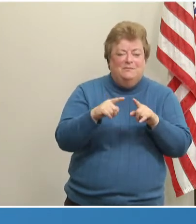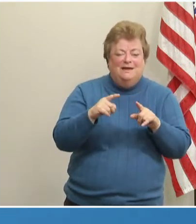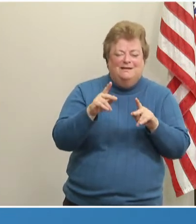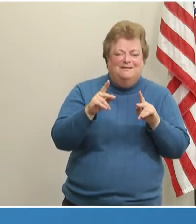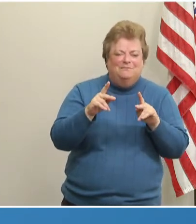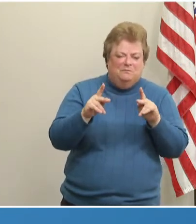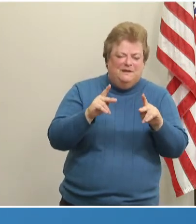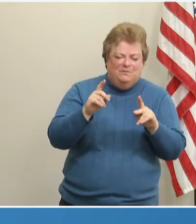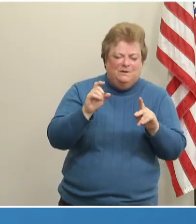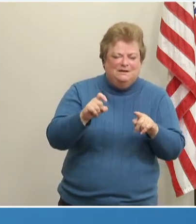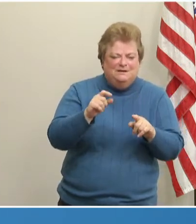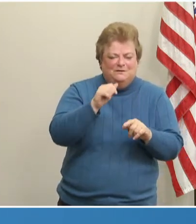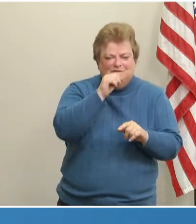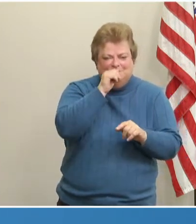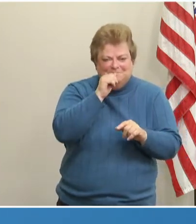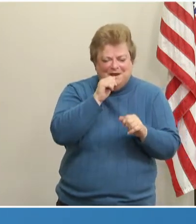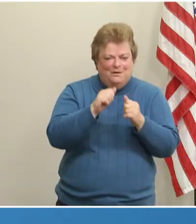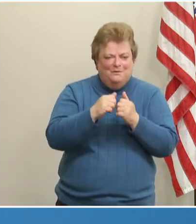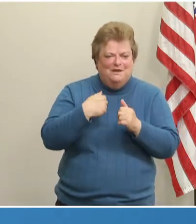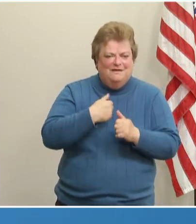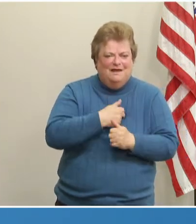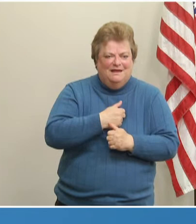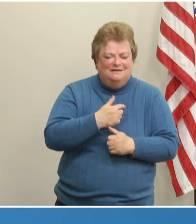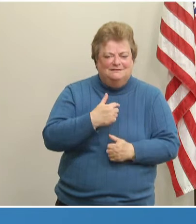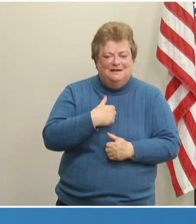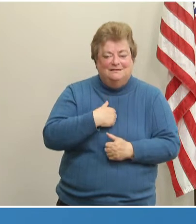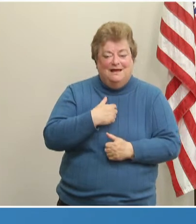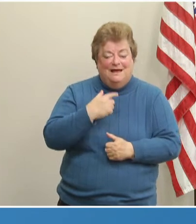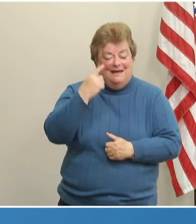with us, and I'd rather be assured that they've been